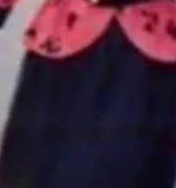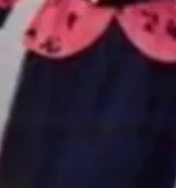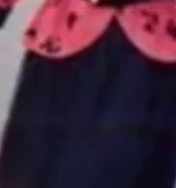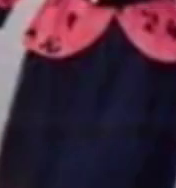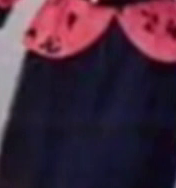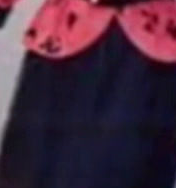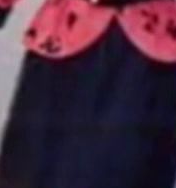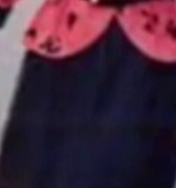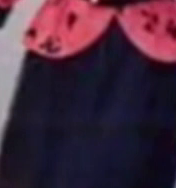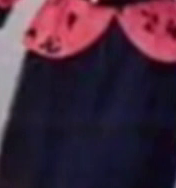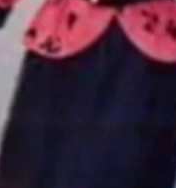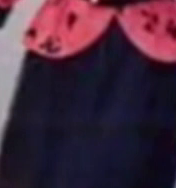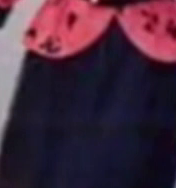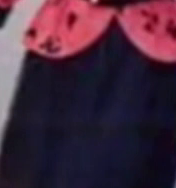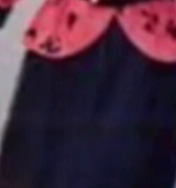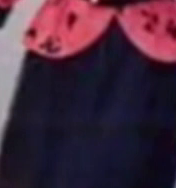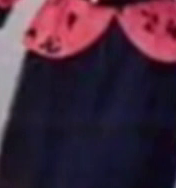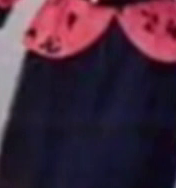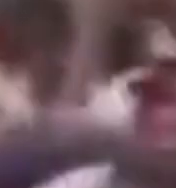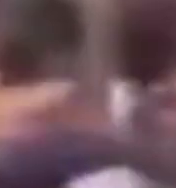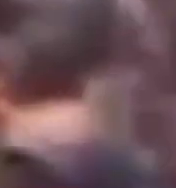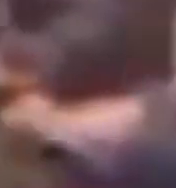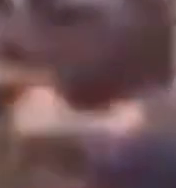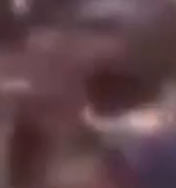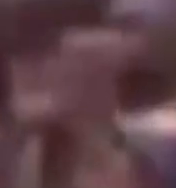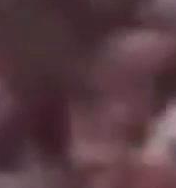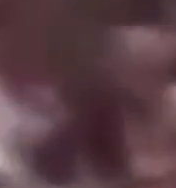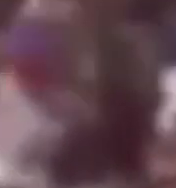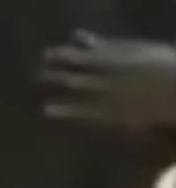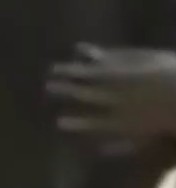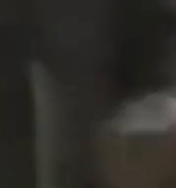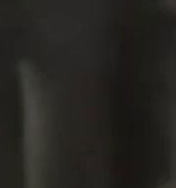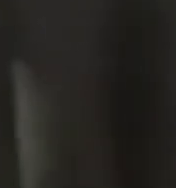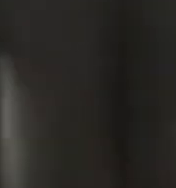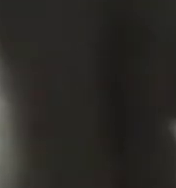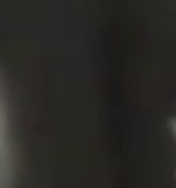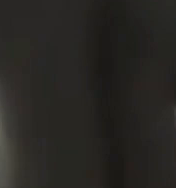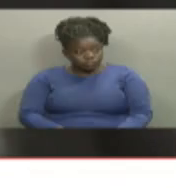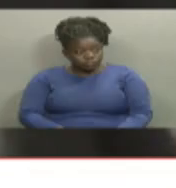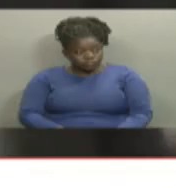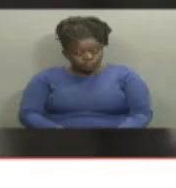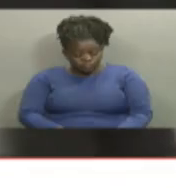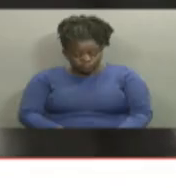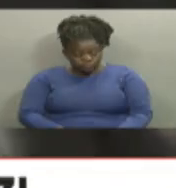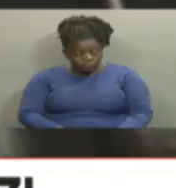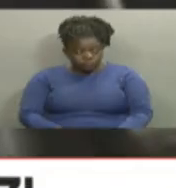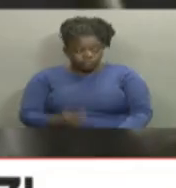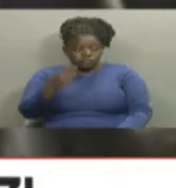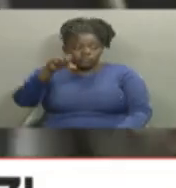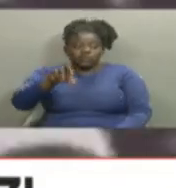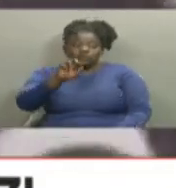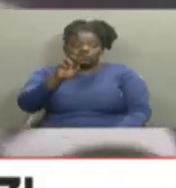Irakulako Kwam Kanisa, the African Inland Church, Rutria Demokuatanaka, which is in the youth for Kadom, Mukun and Dachi, and maybe the Chinese